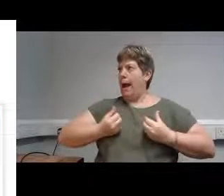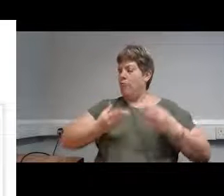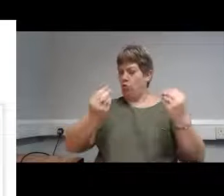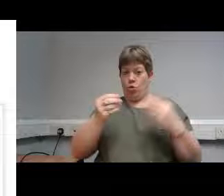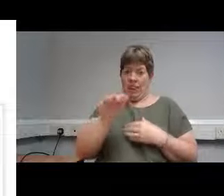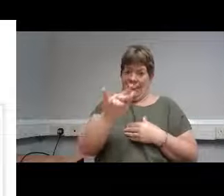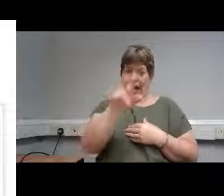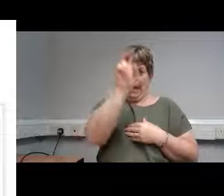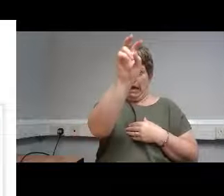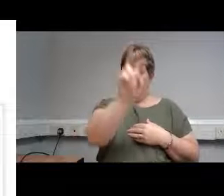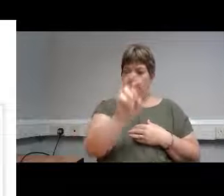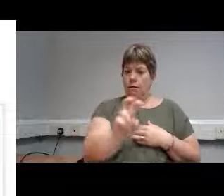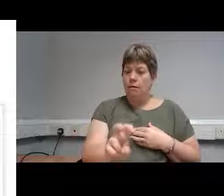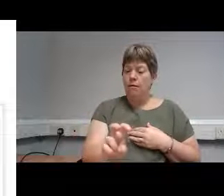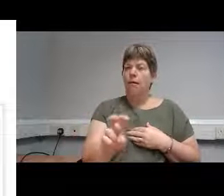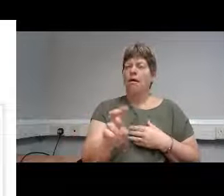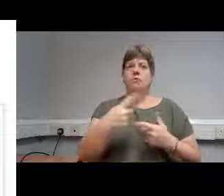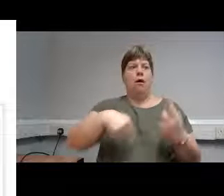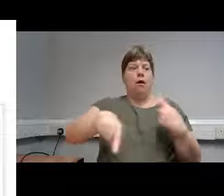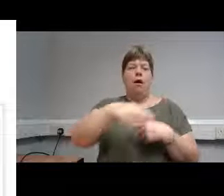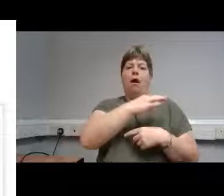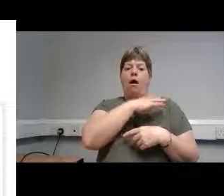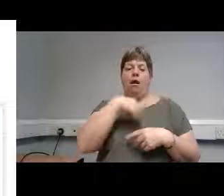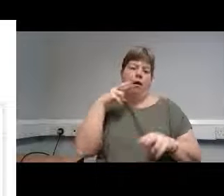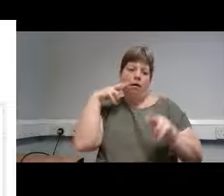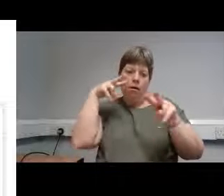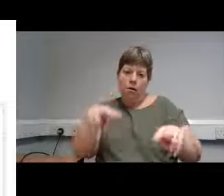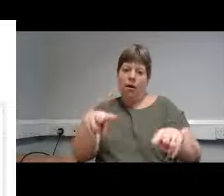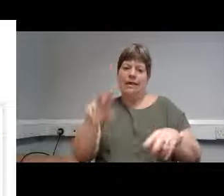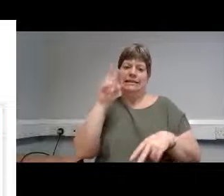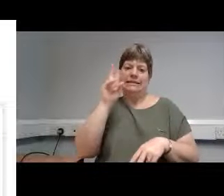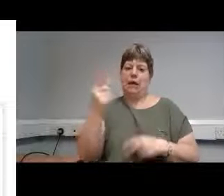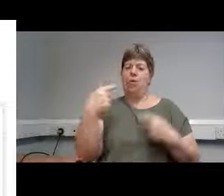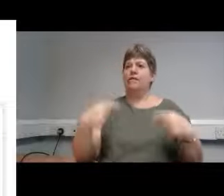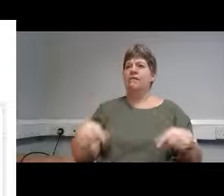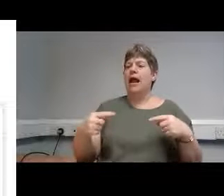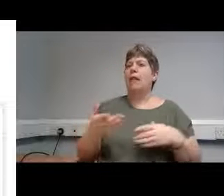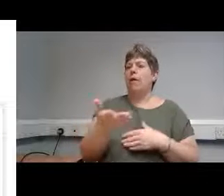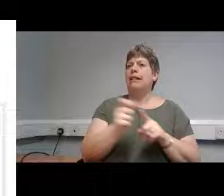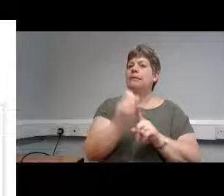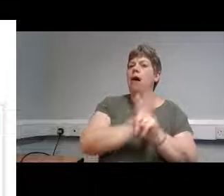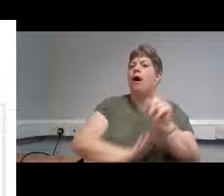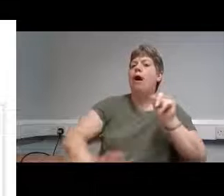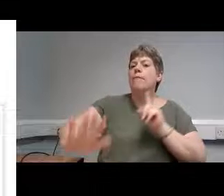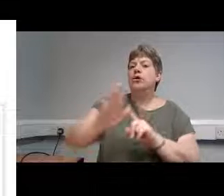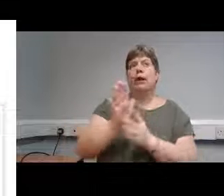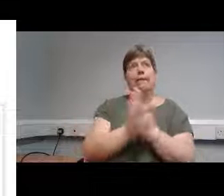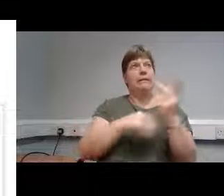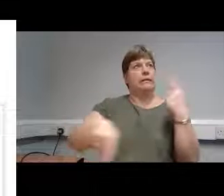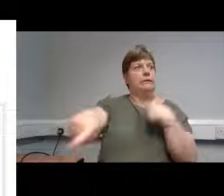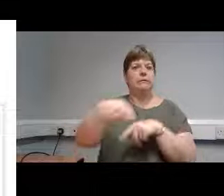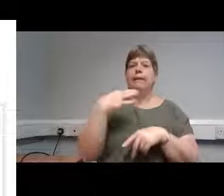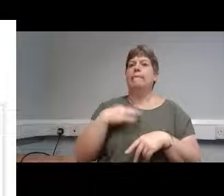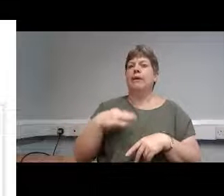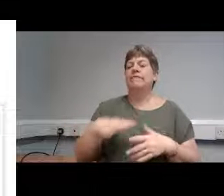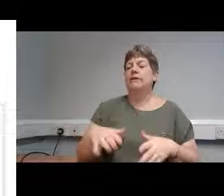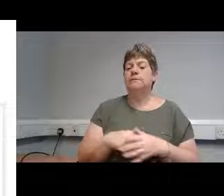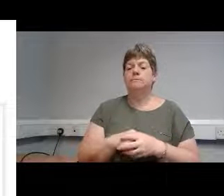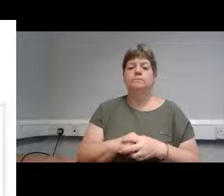that page for our prescribers and our clinicians working in practice across Derbyshire, so that they can benefit from those